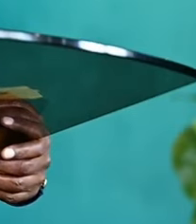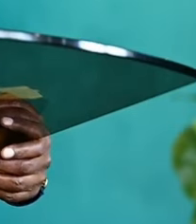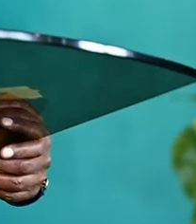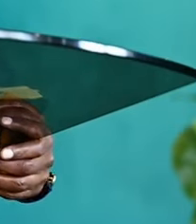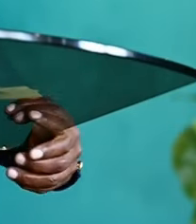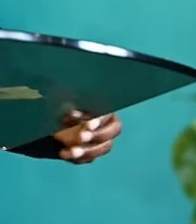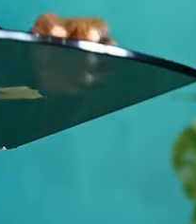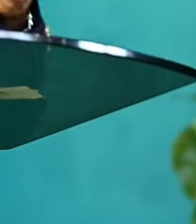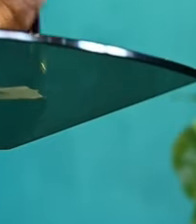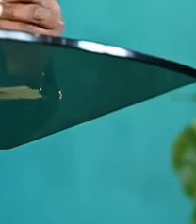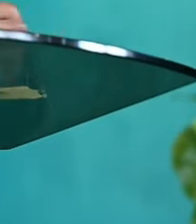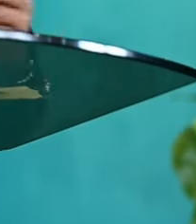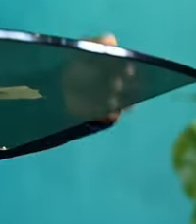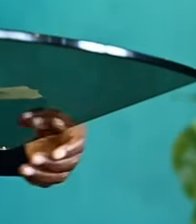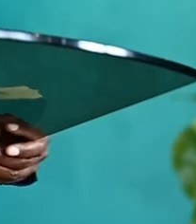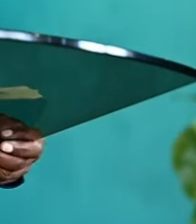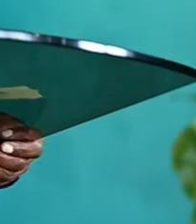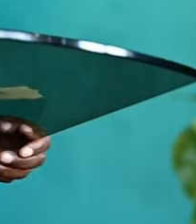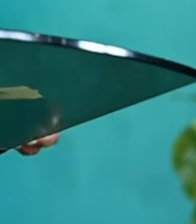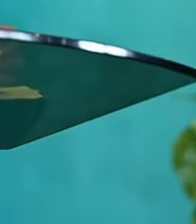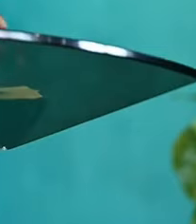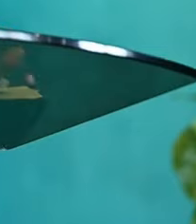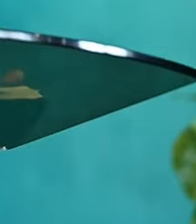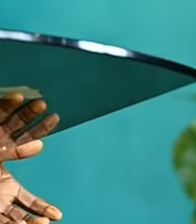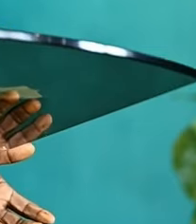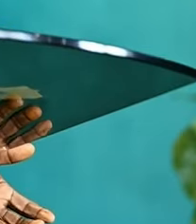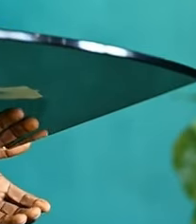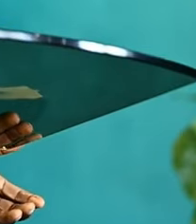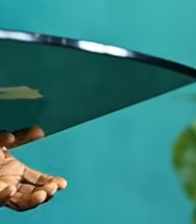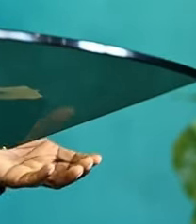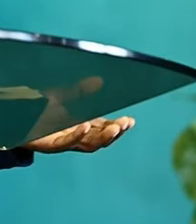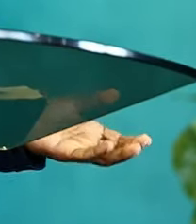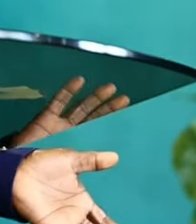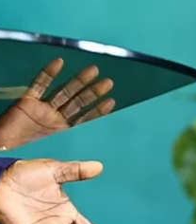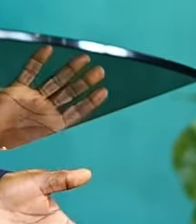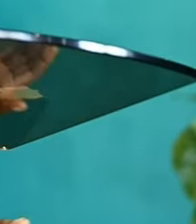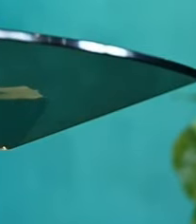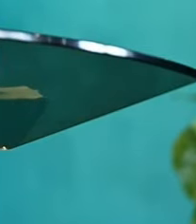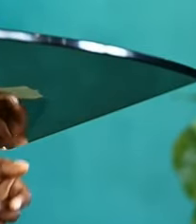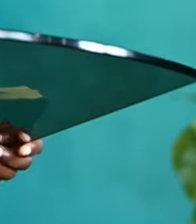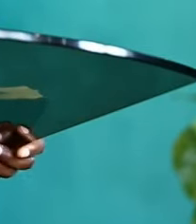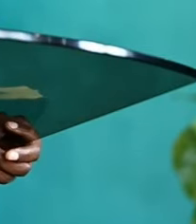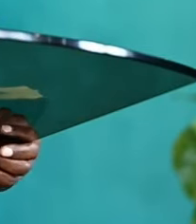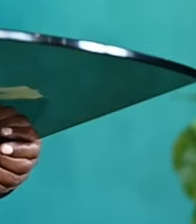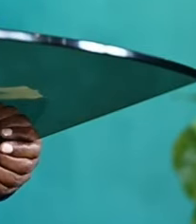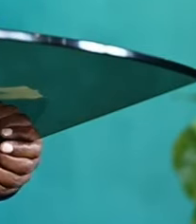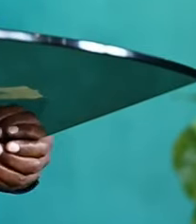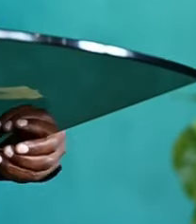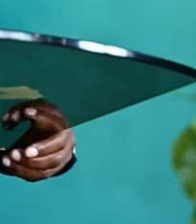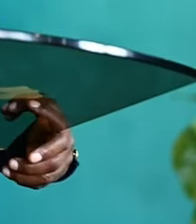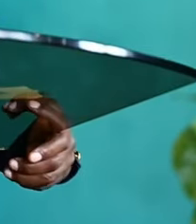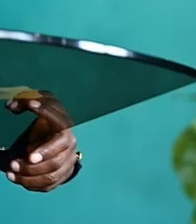cut to the heart and said to Peter and the rest of the disciples, "Men and brethren, what shall we do?" Then Peter said to